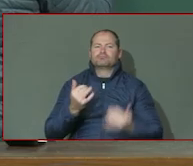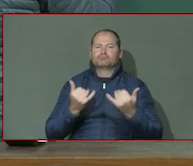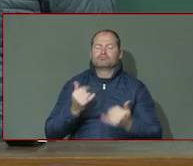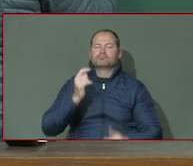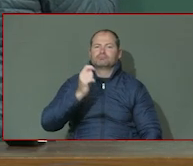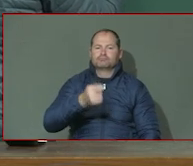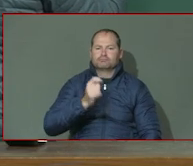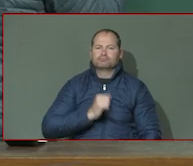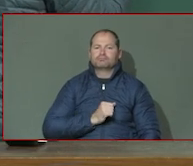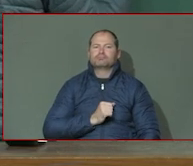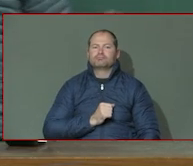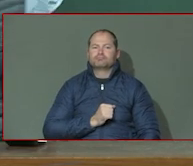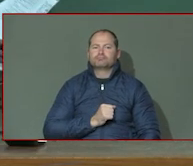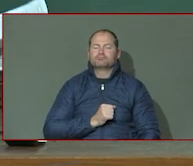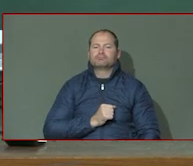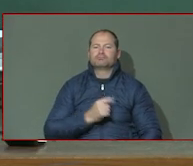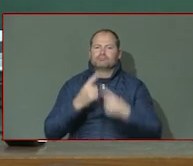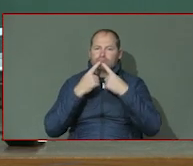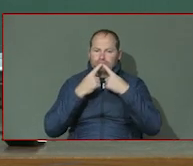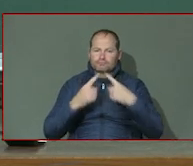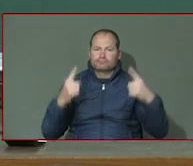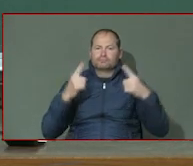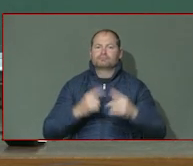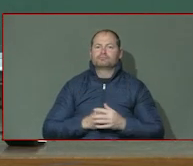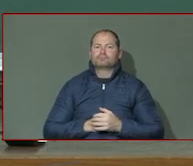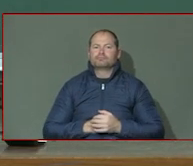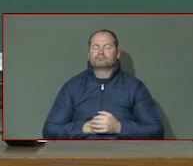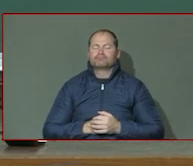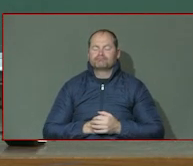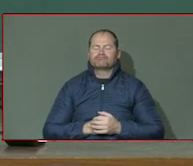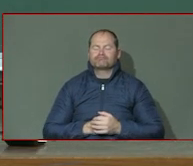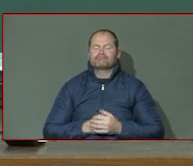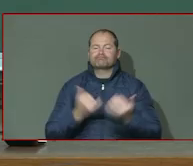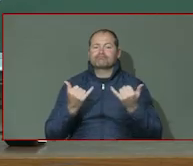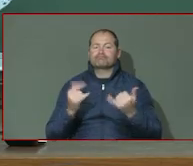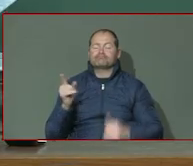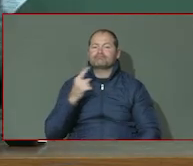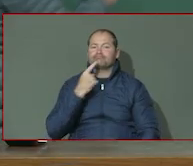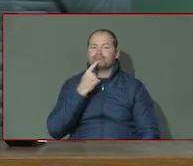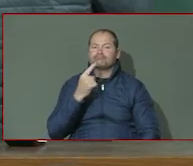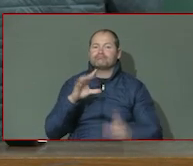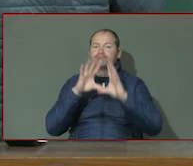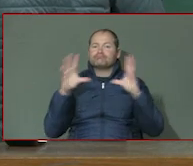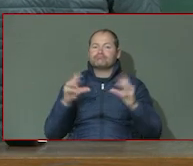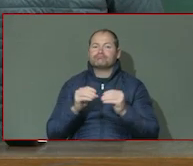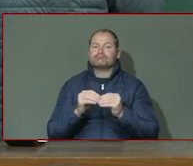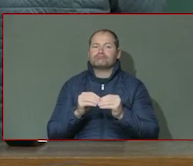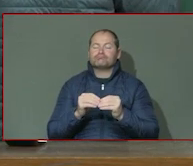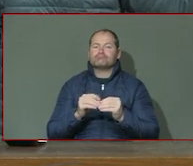and declared, all right? So now they say the total dividends,